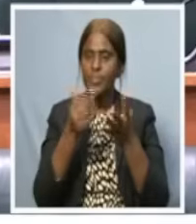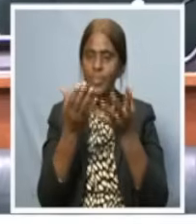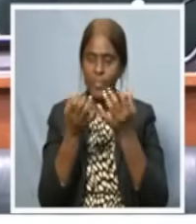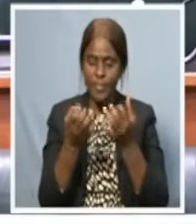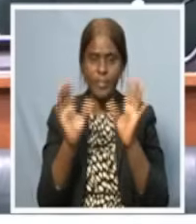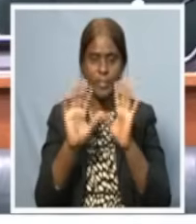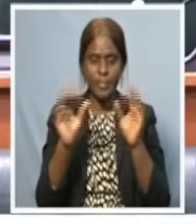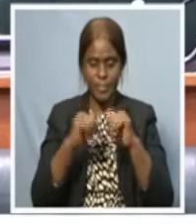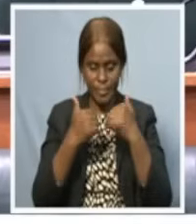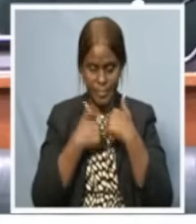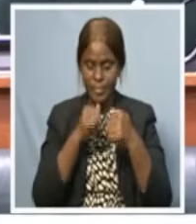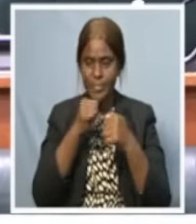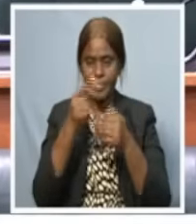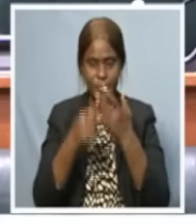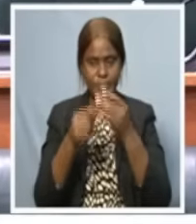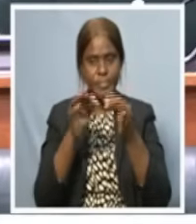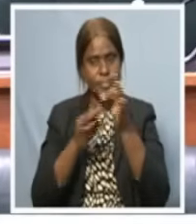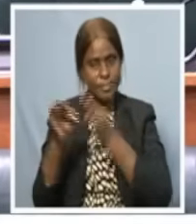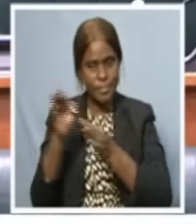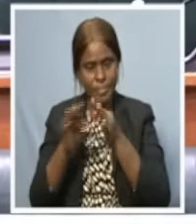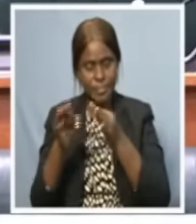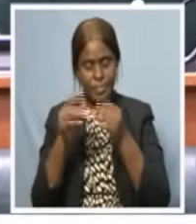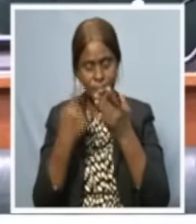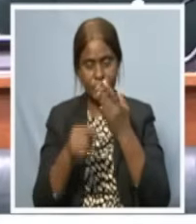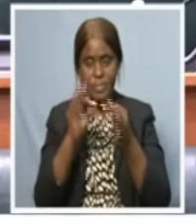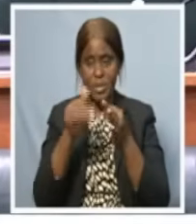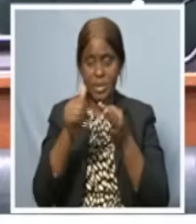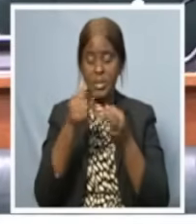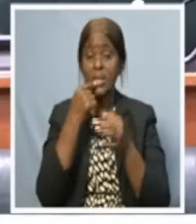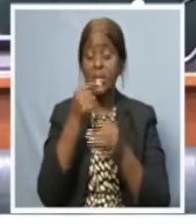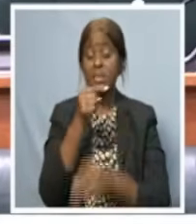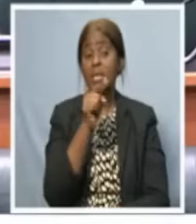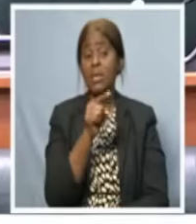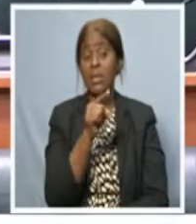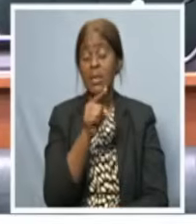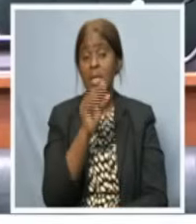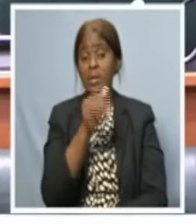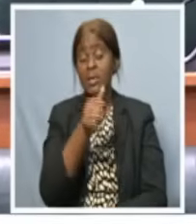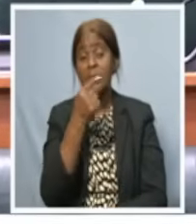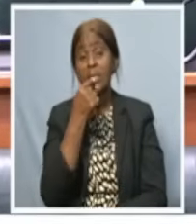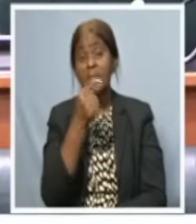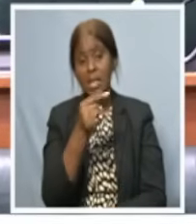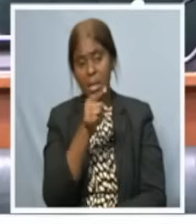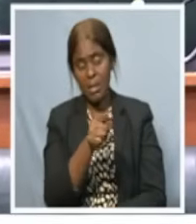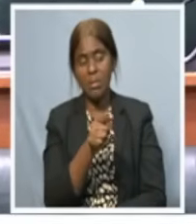want, we are not going to disclose. But if you insist, we